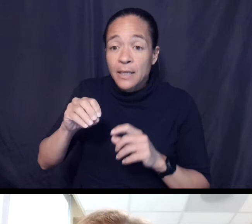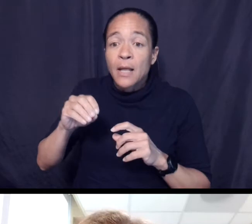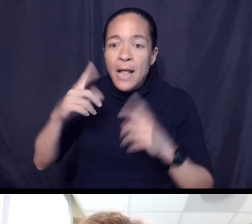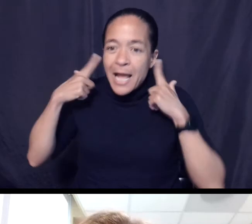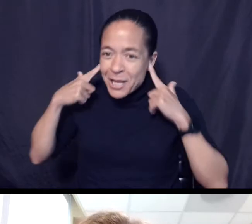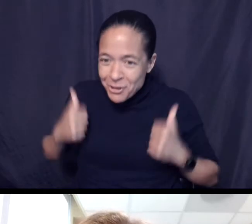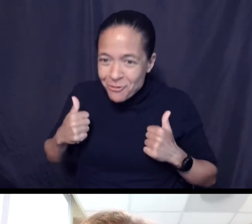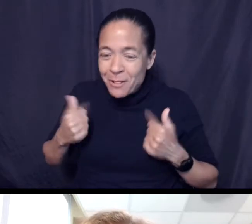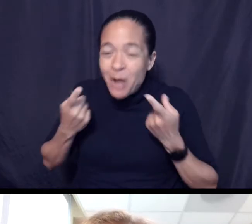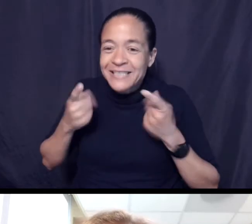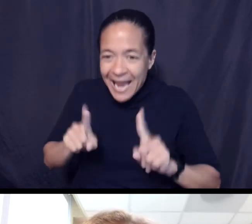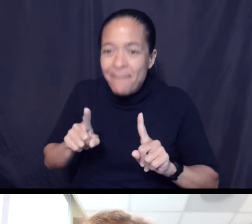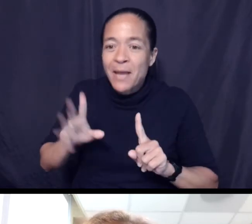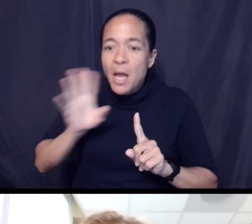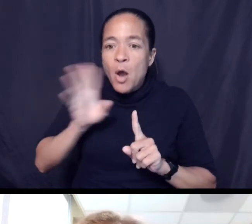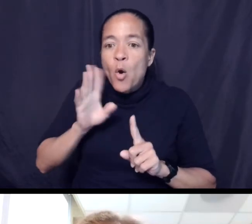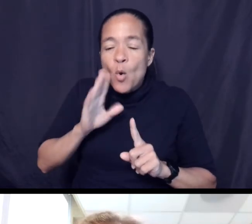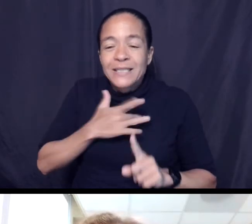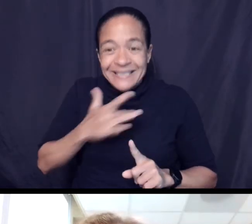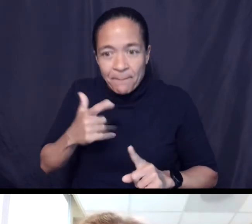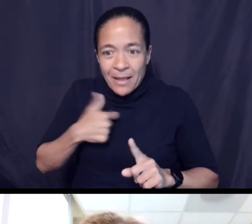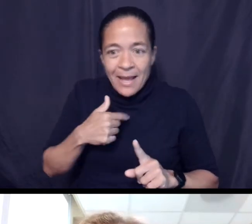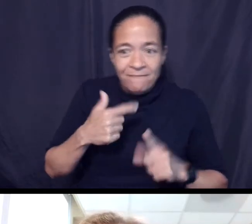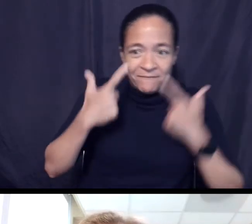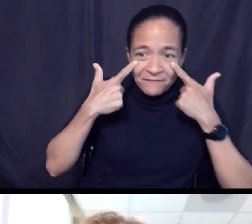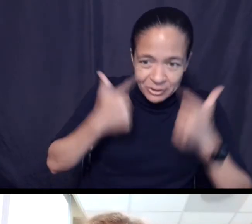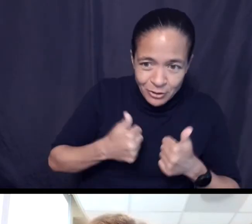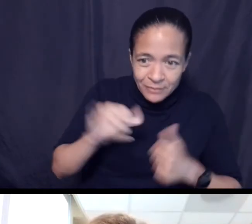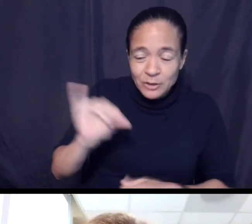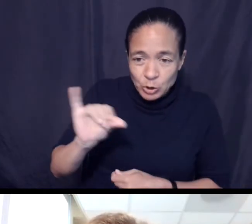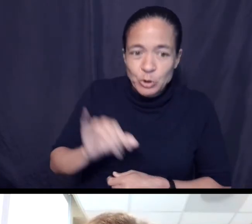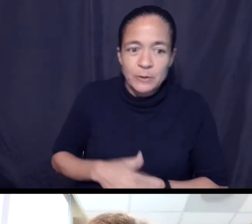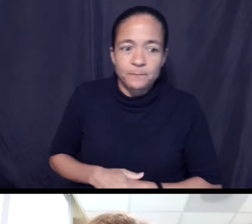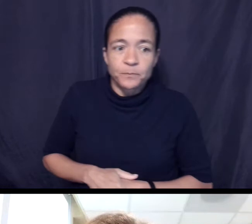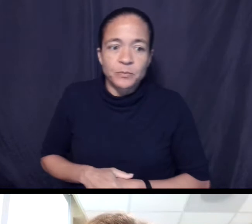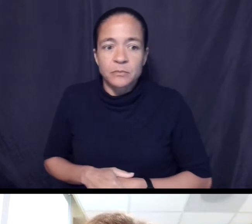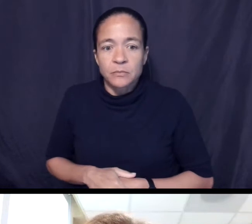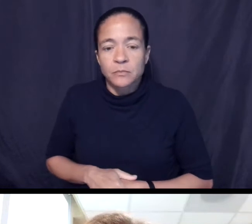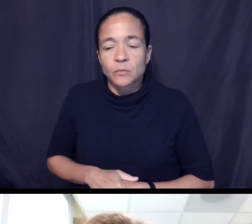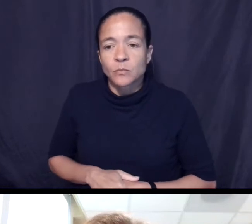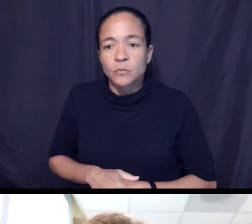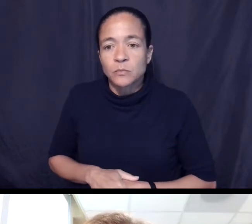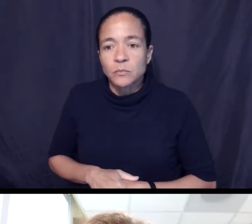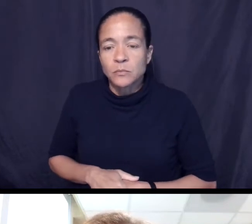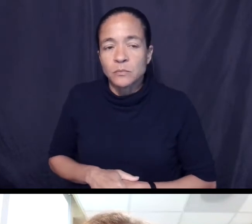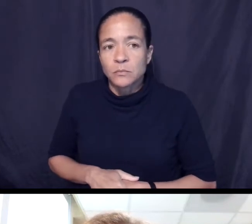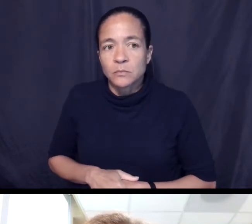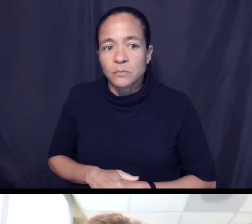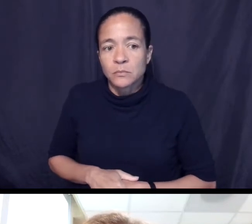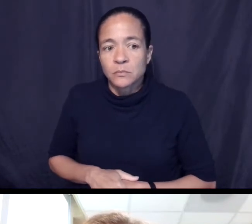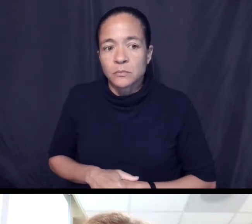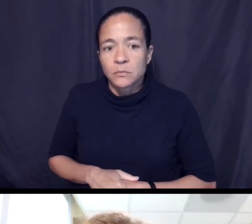hearing loss, which is associated with CMV. And as you know, that is one of